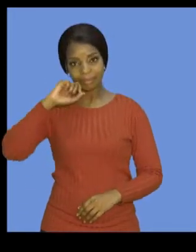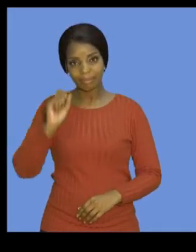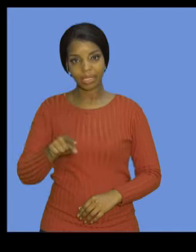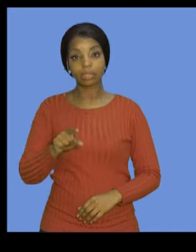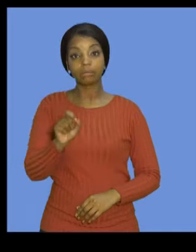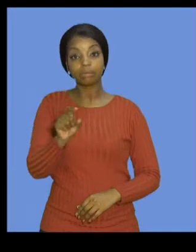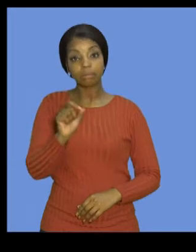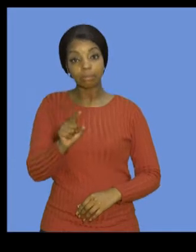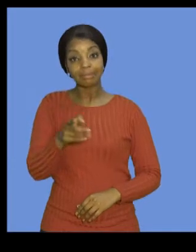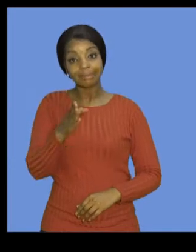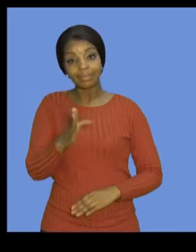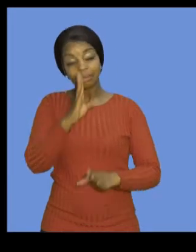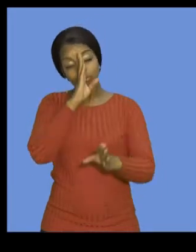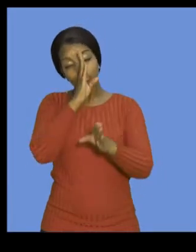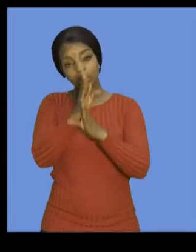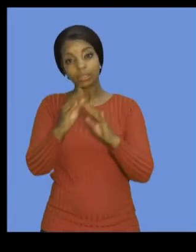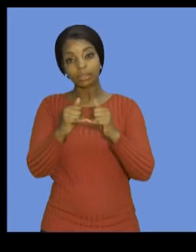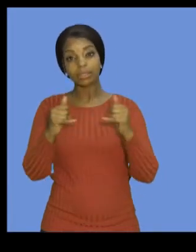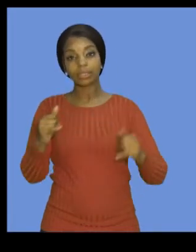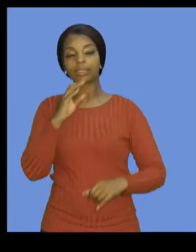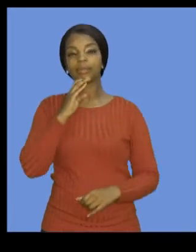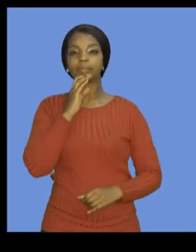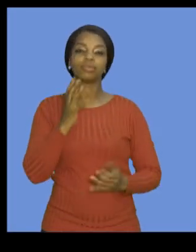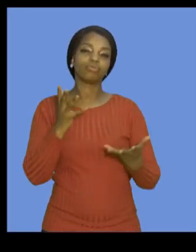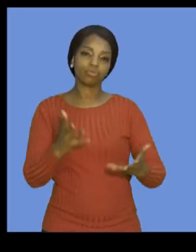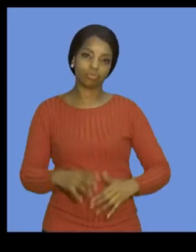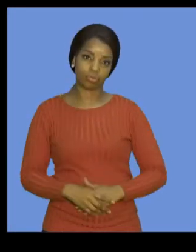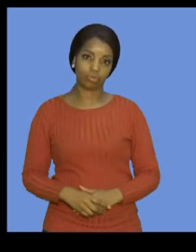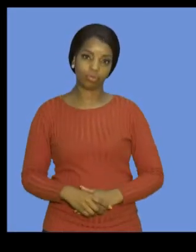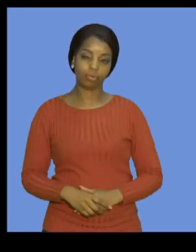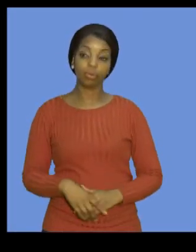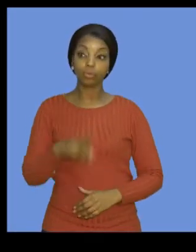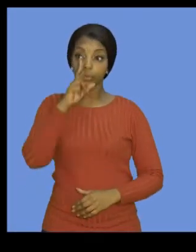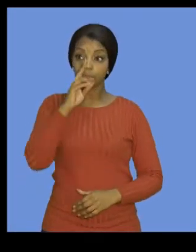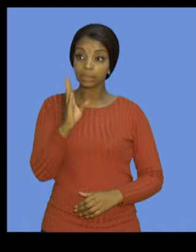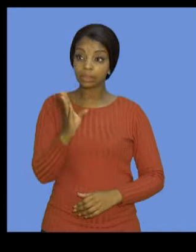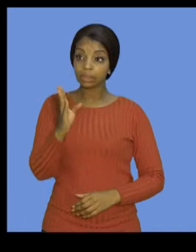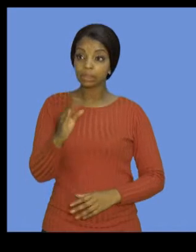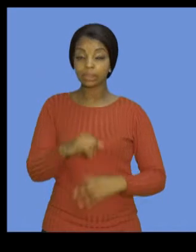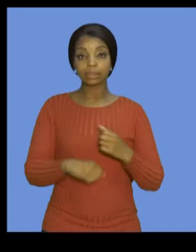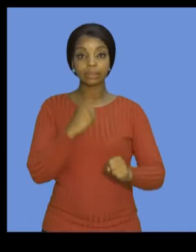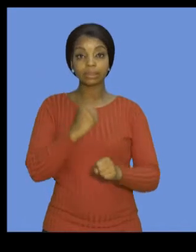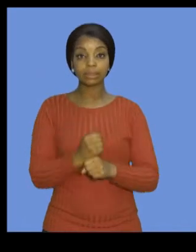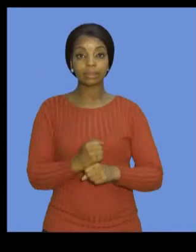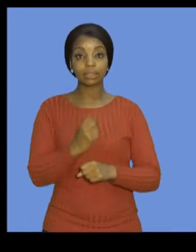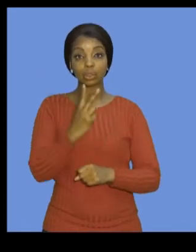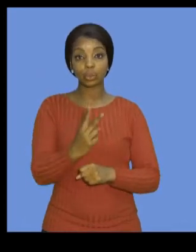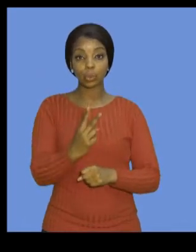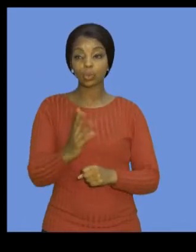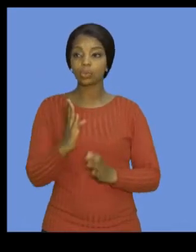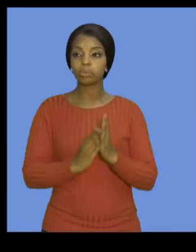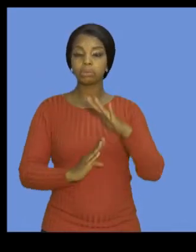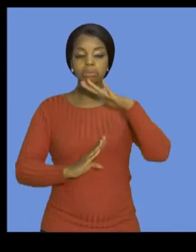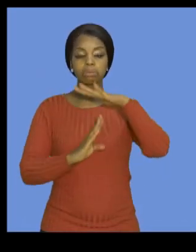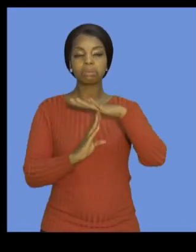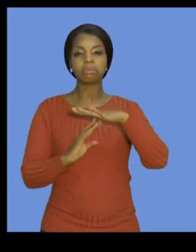is what straight line depreciation is. So you can see at the end of year 2, this will actually be worth 3,000,